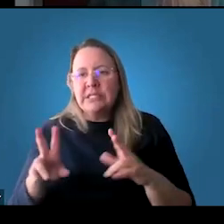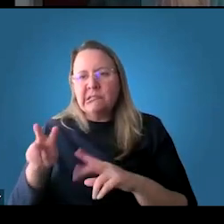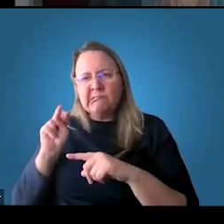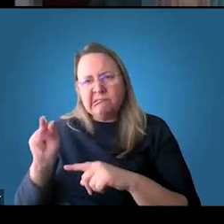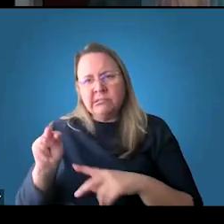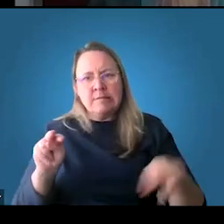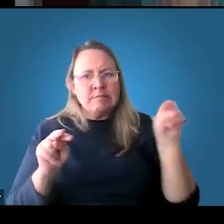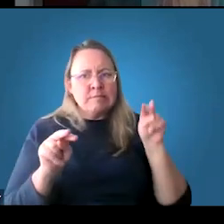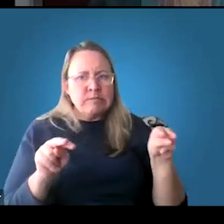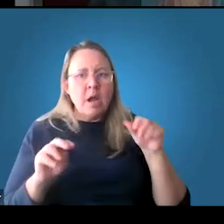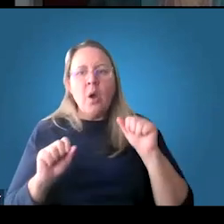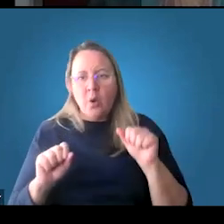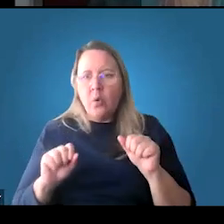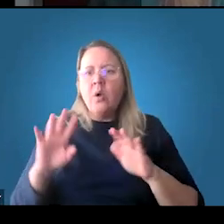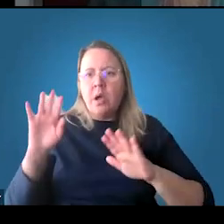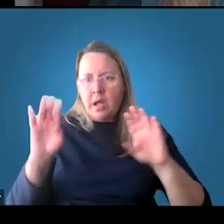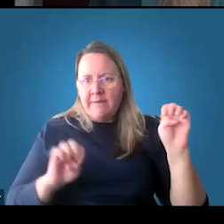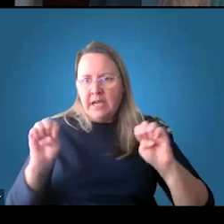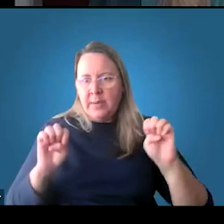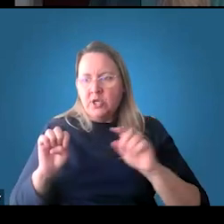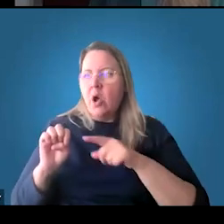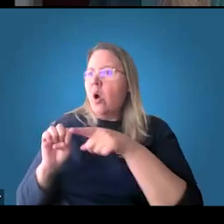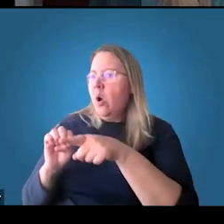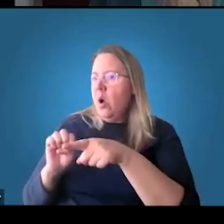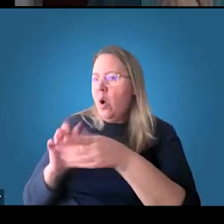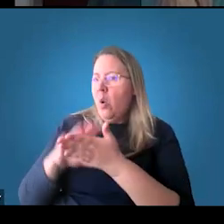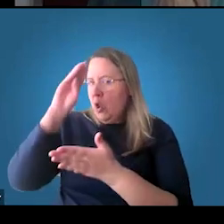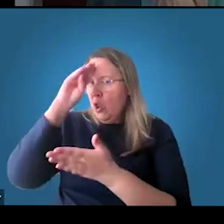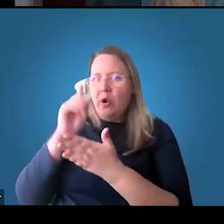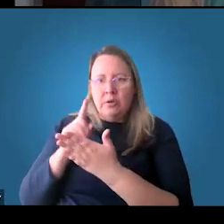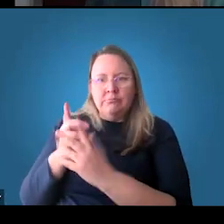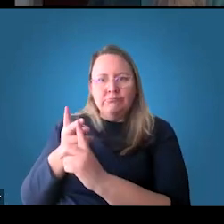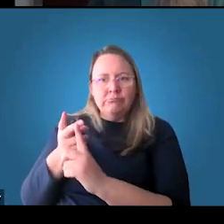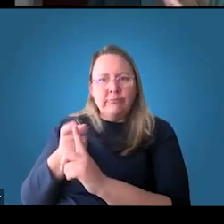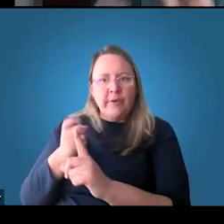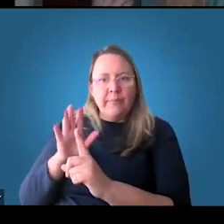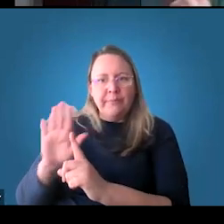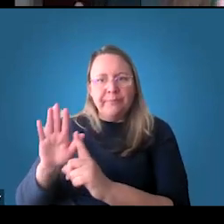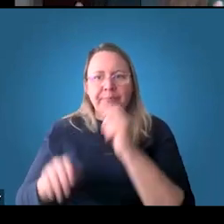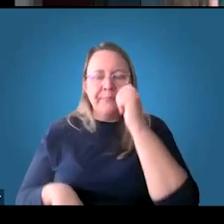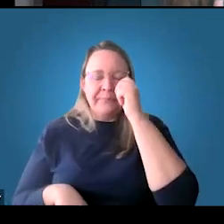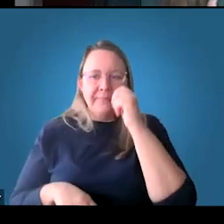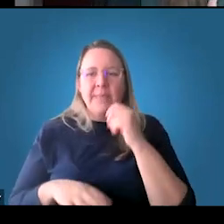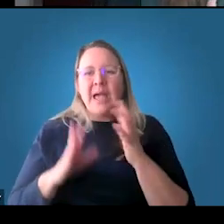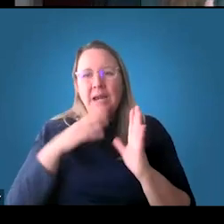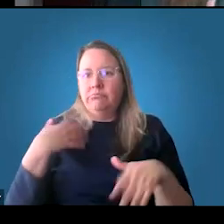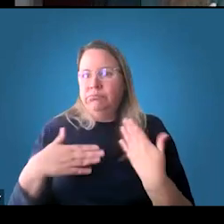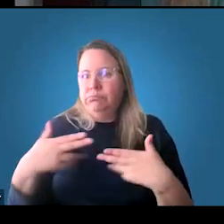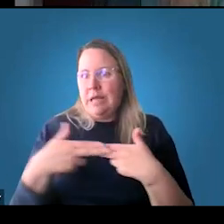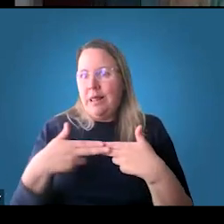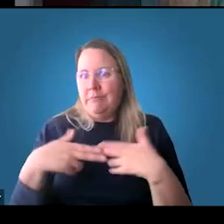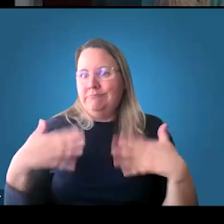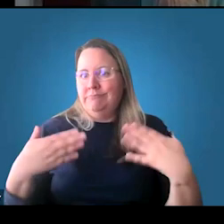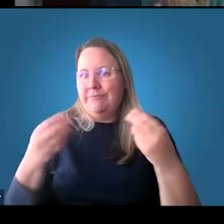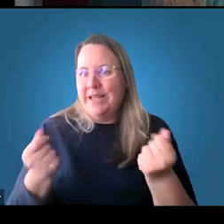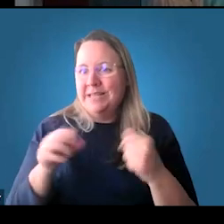really valuable evaluation lessons from those pieces. And a quick reminder, I know that we're moving through these slides pretty